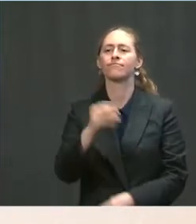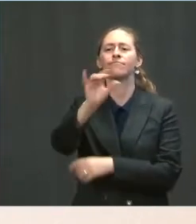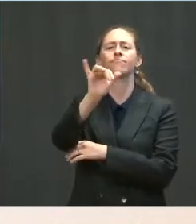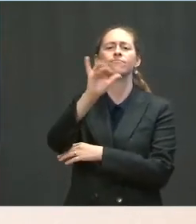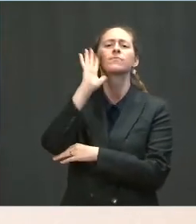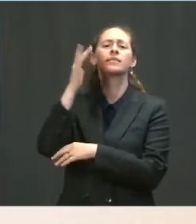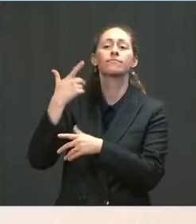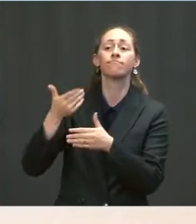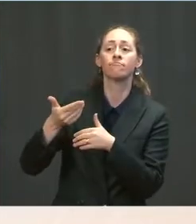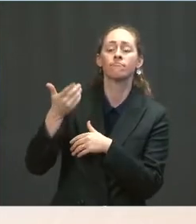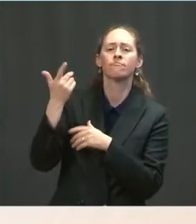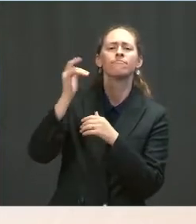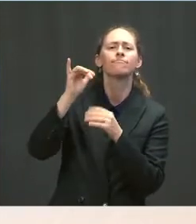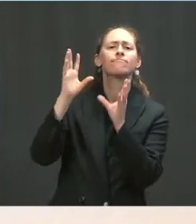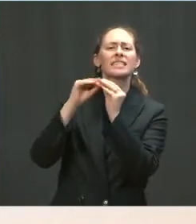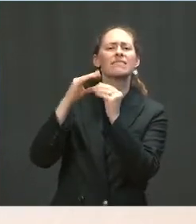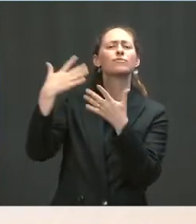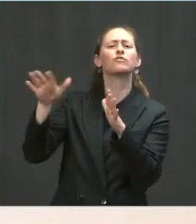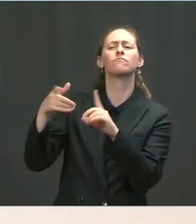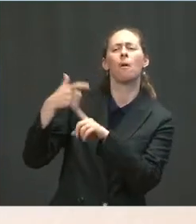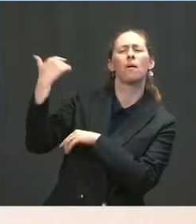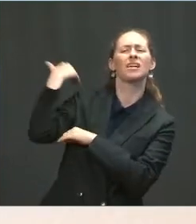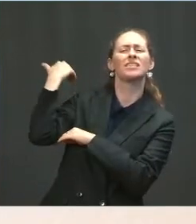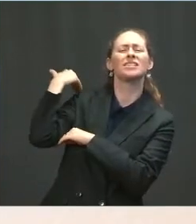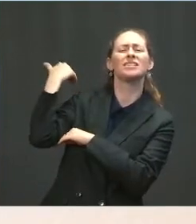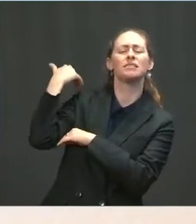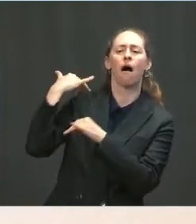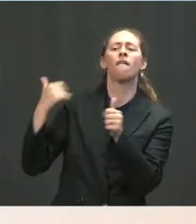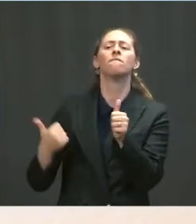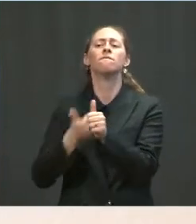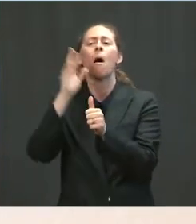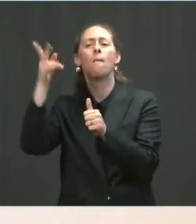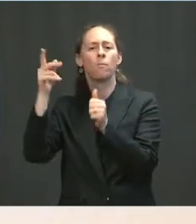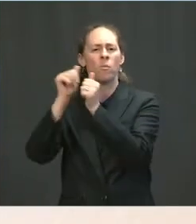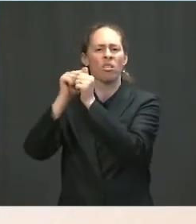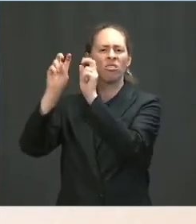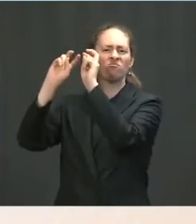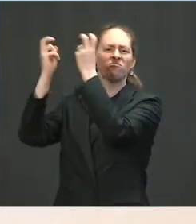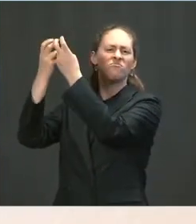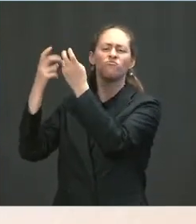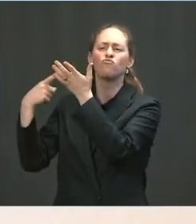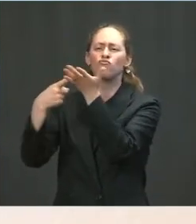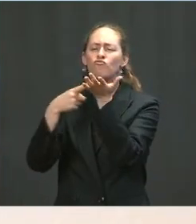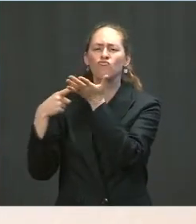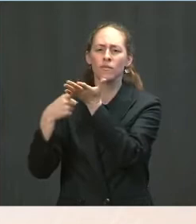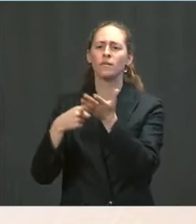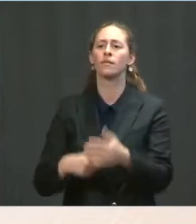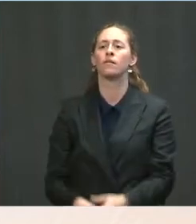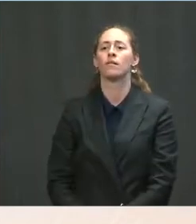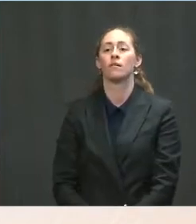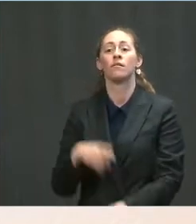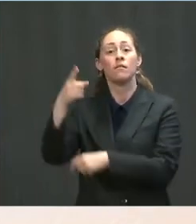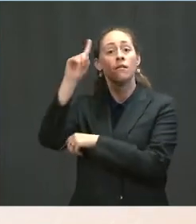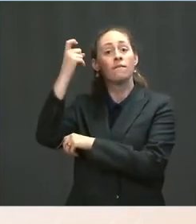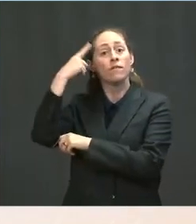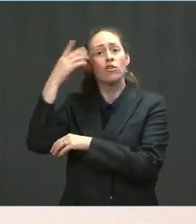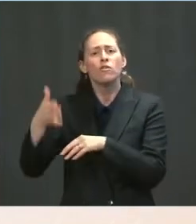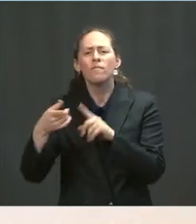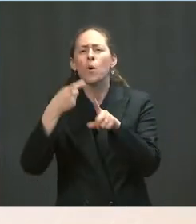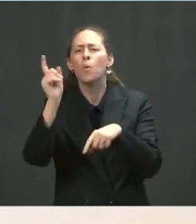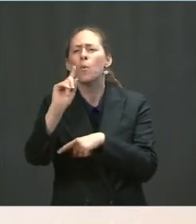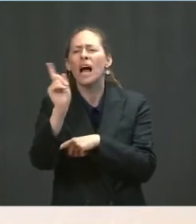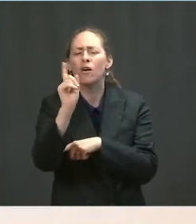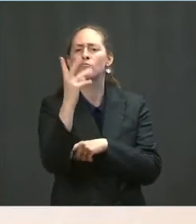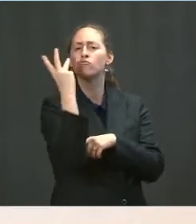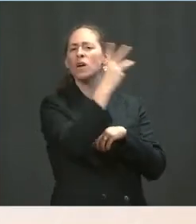last month with cabinet officials, governors from Western states, and private sector partners. During today's event, the President